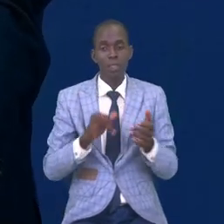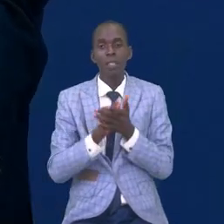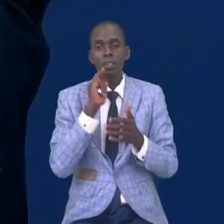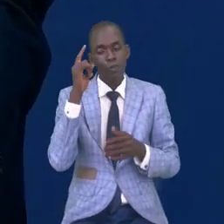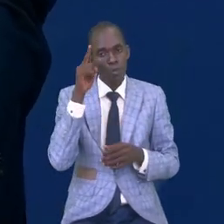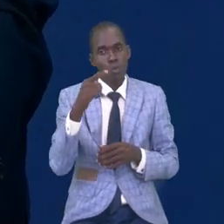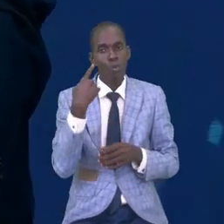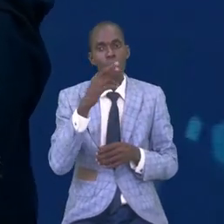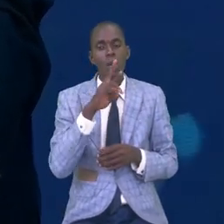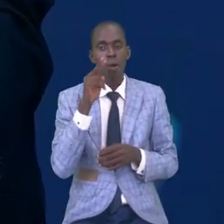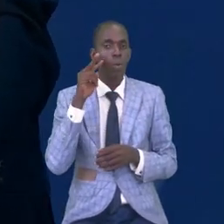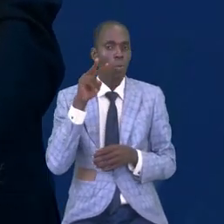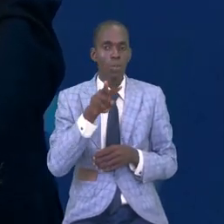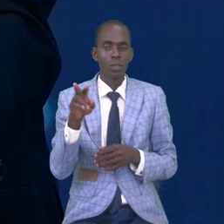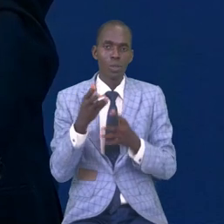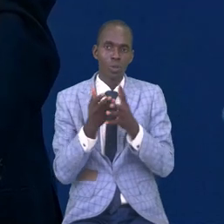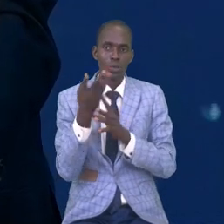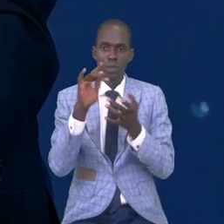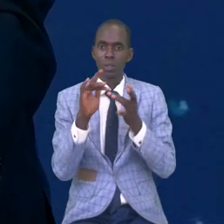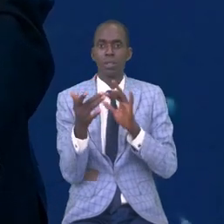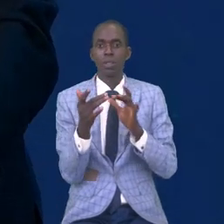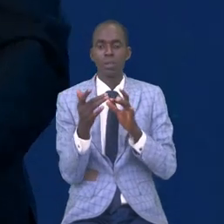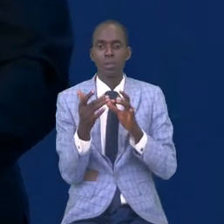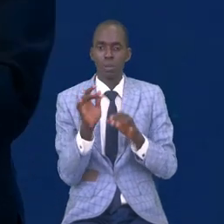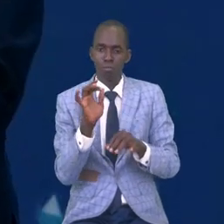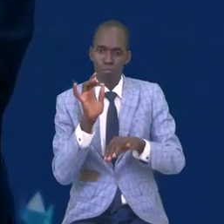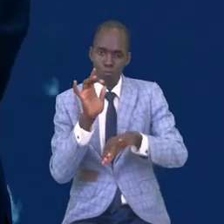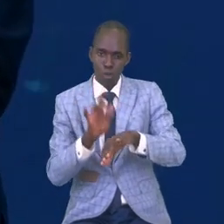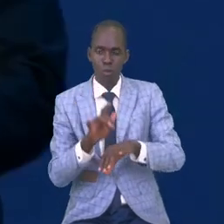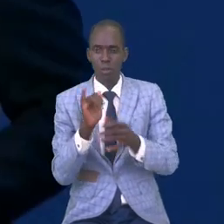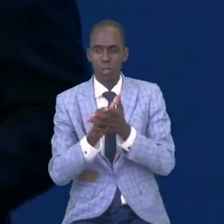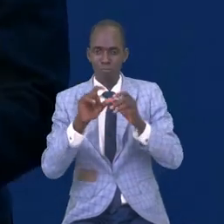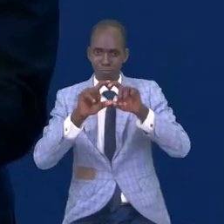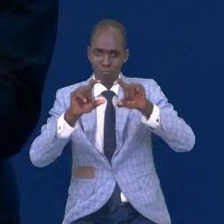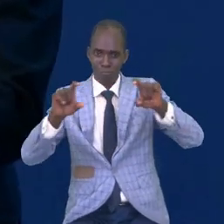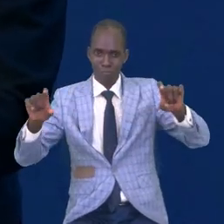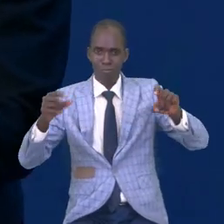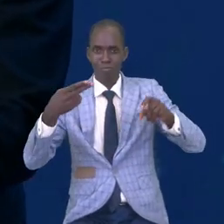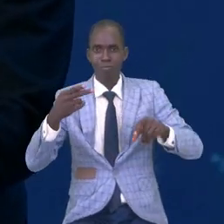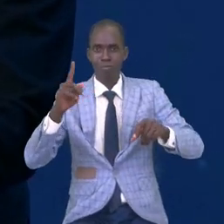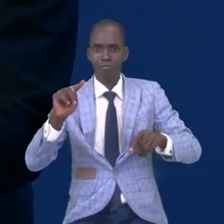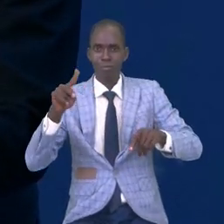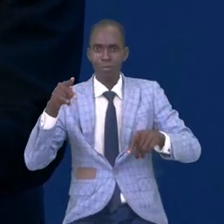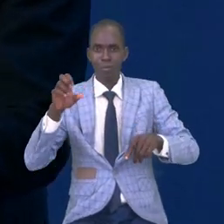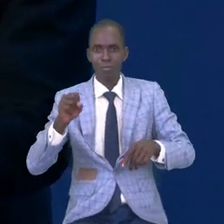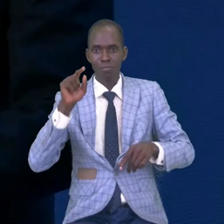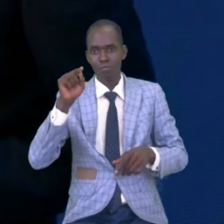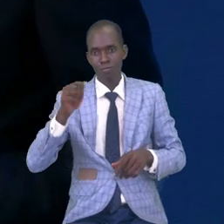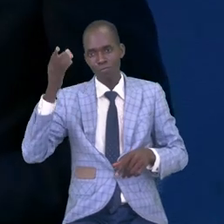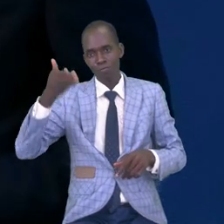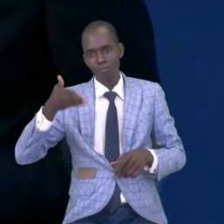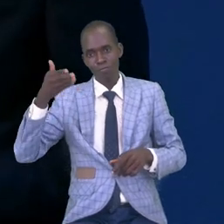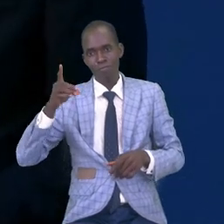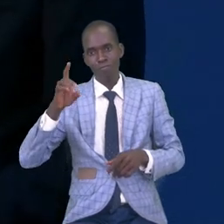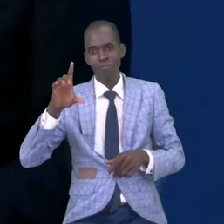dclmhub.com/connect-with-Christ and fill the form so we can assist you further in your new walk with Christ.